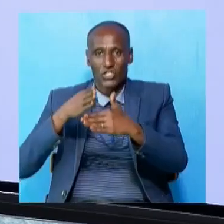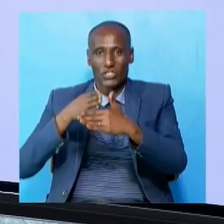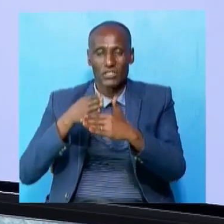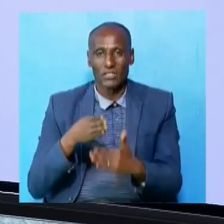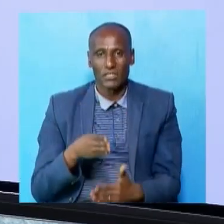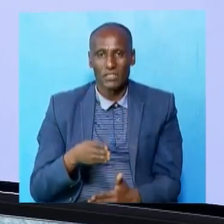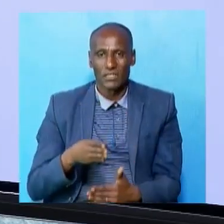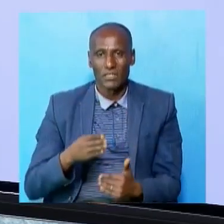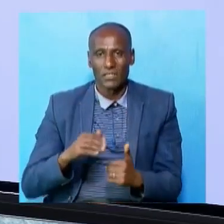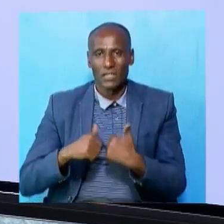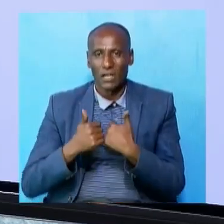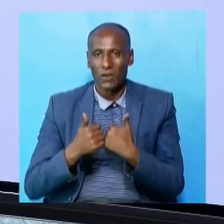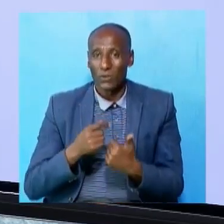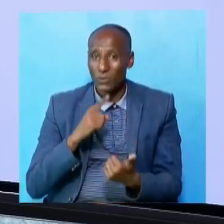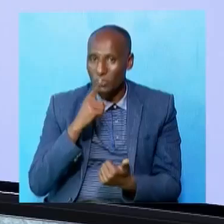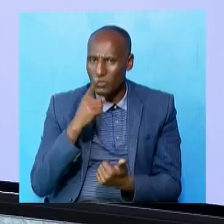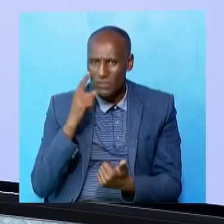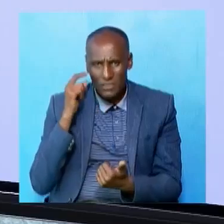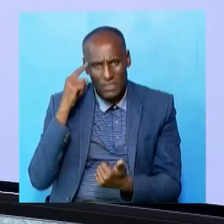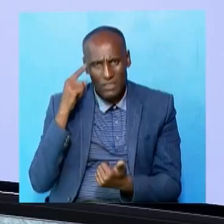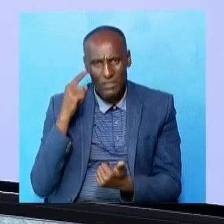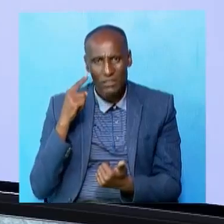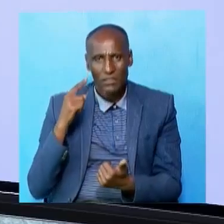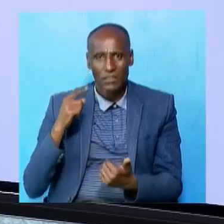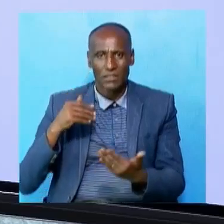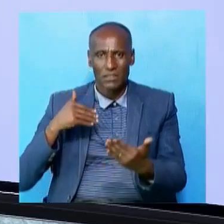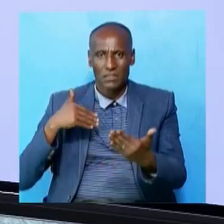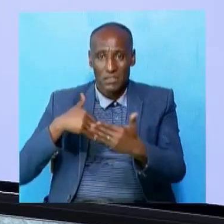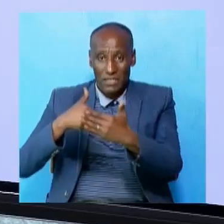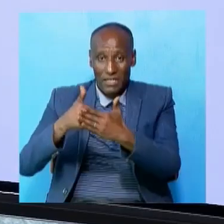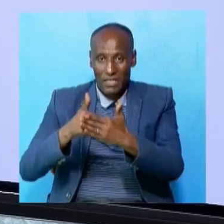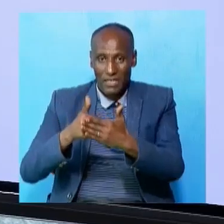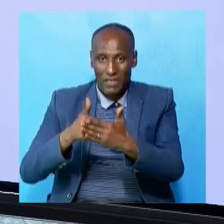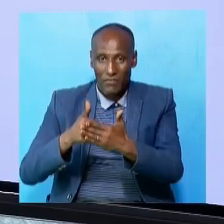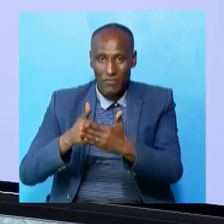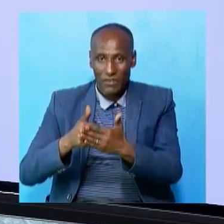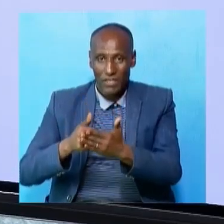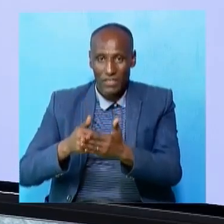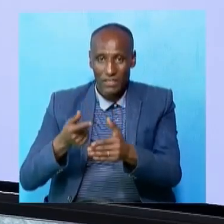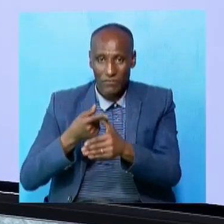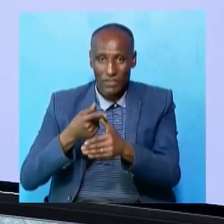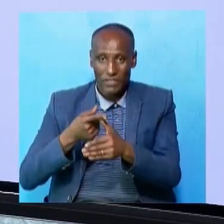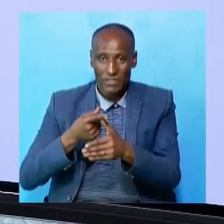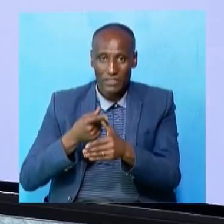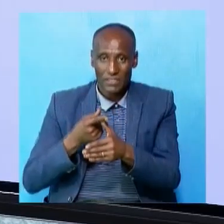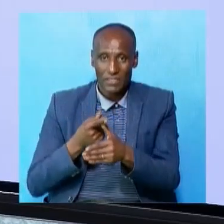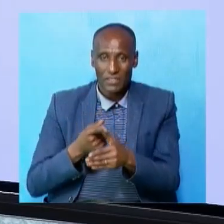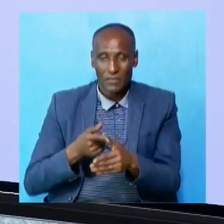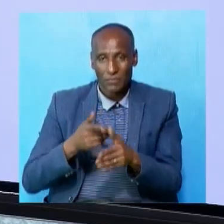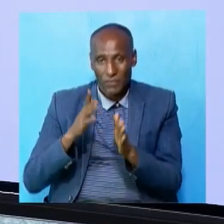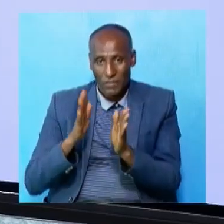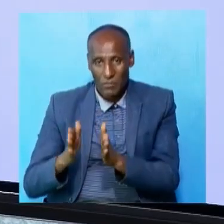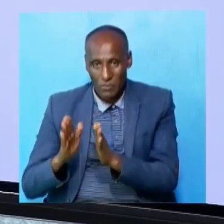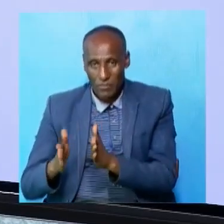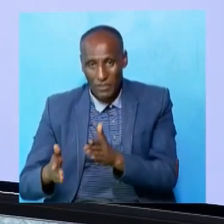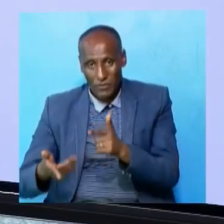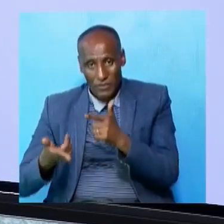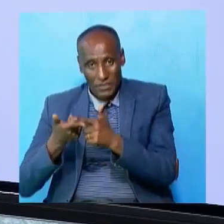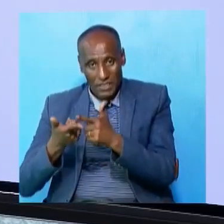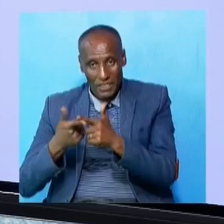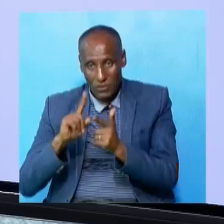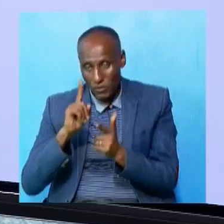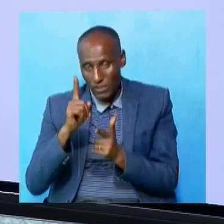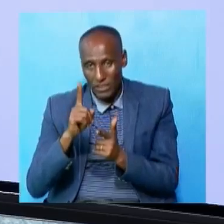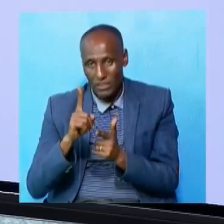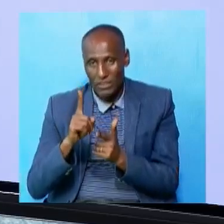How do you think we should make arrive on the first clause and prepare on the second one? Let